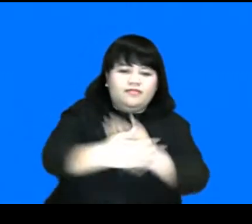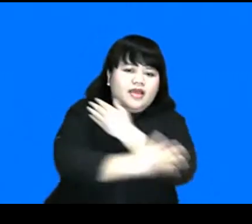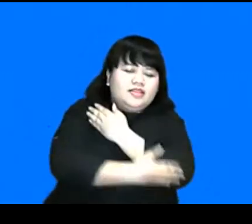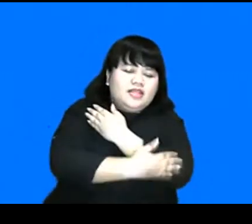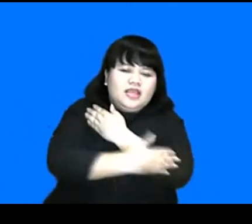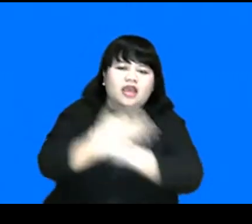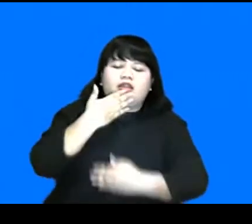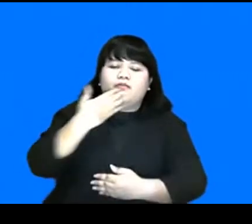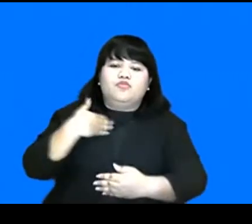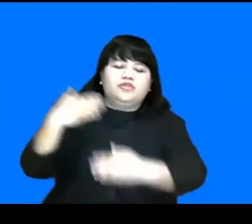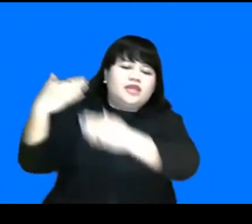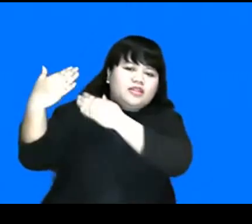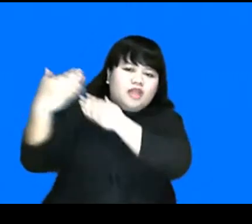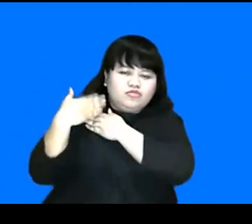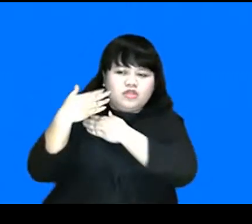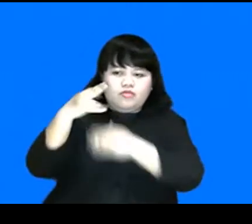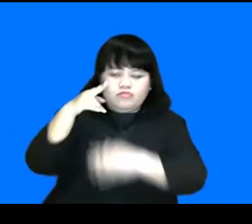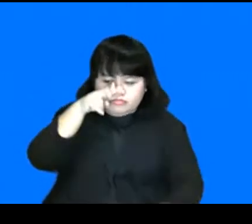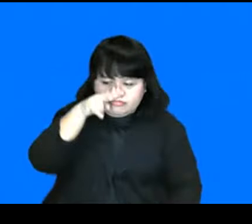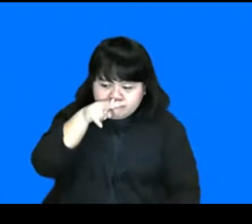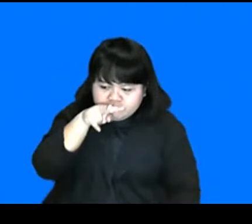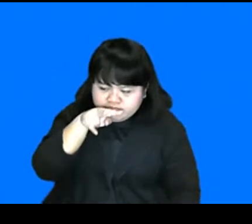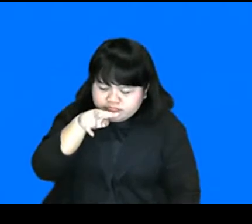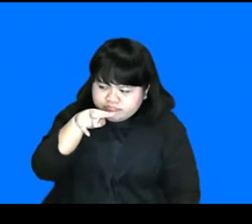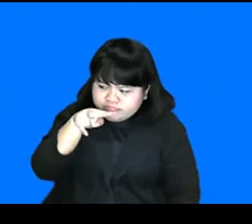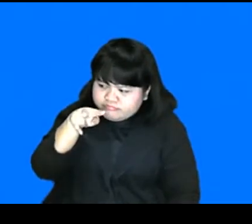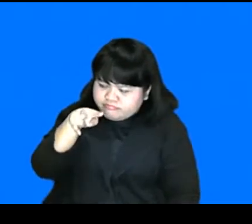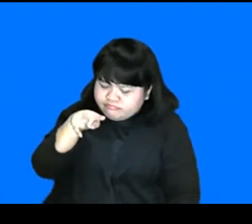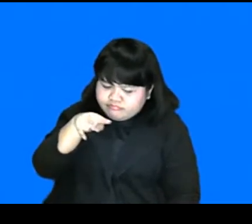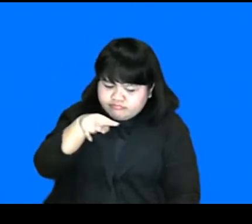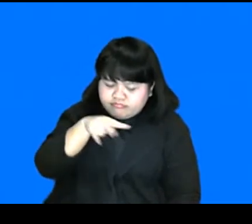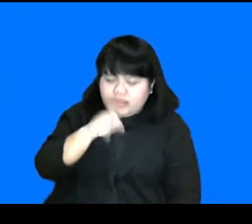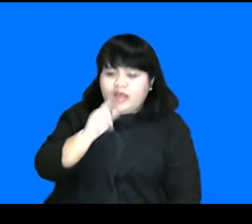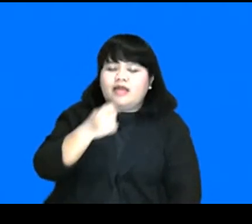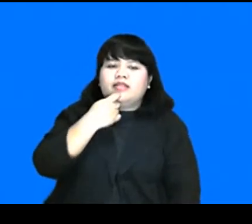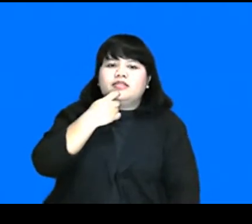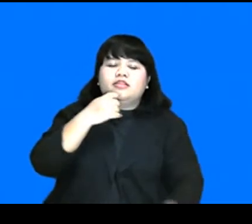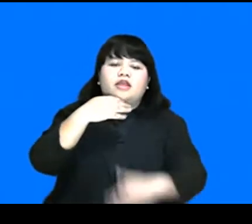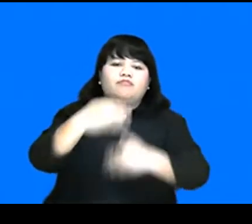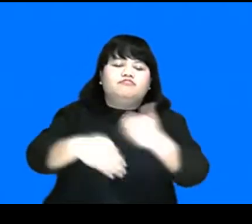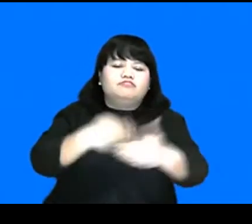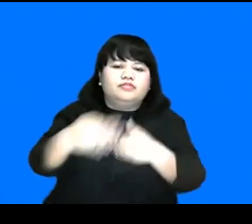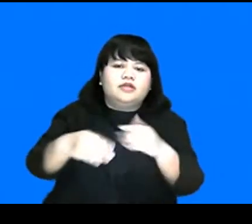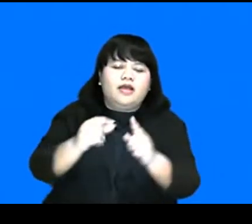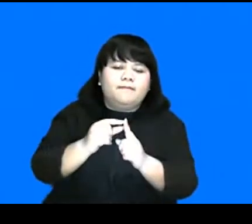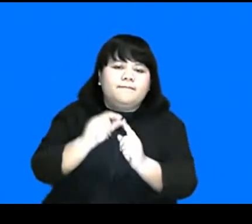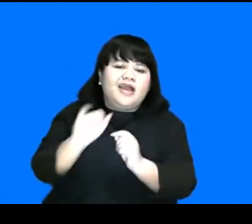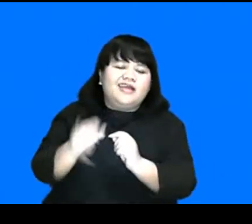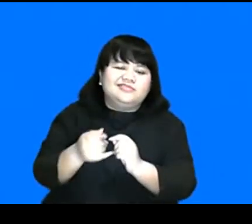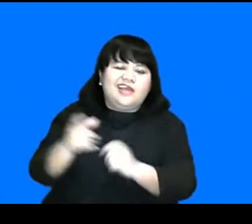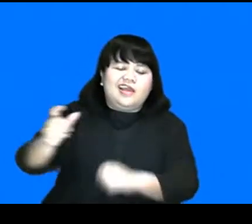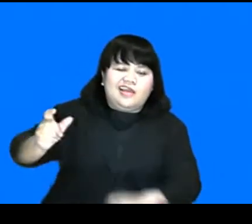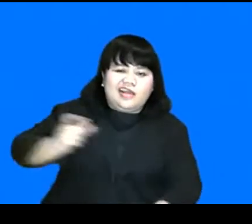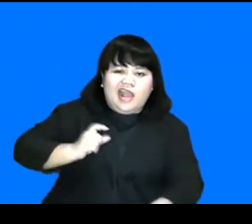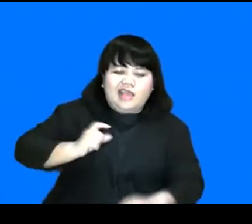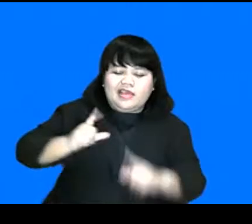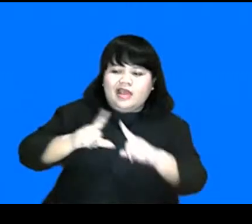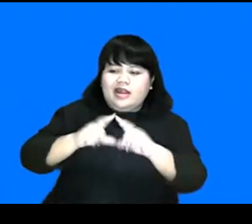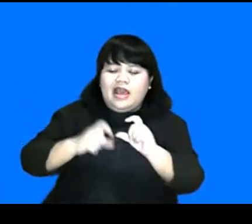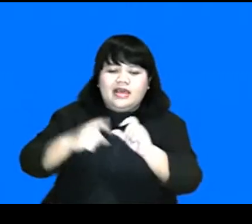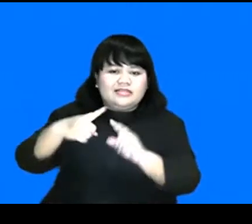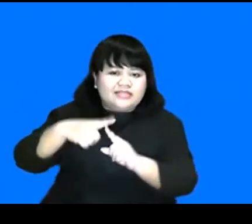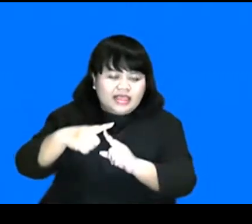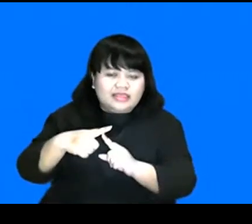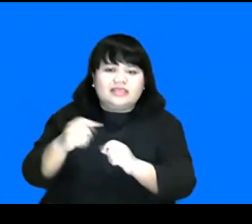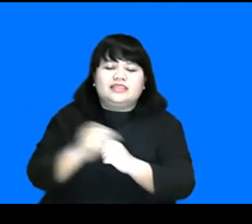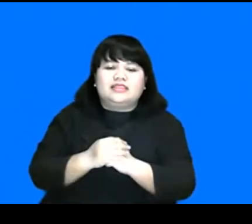a wealth tax, you impose the wealth tax on the net worth per person, basically based on assets, wherever the asset is located. So it's